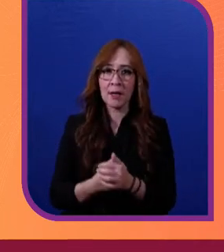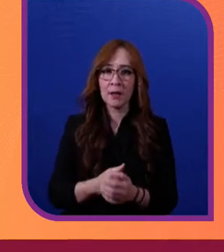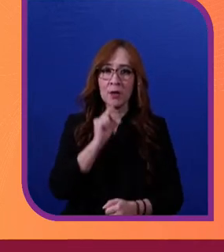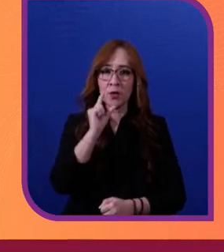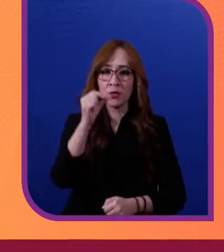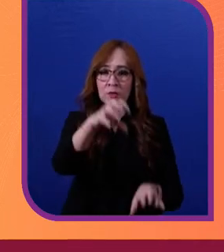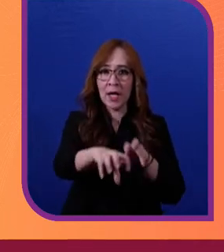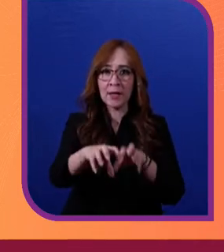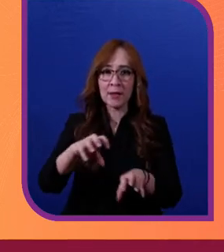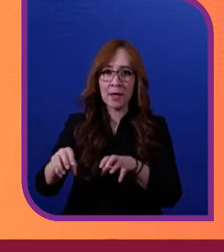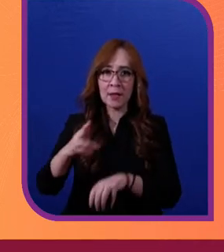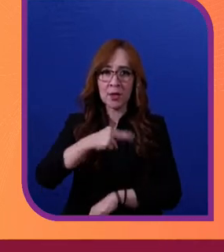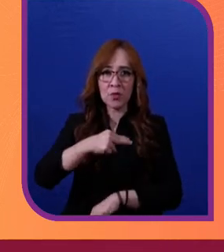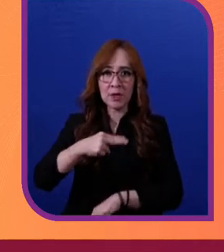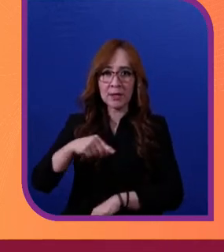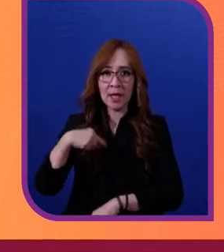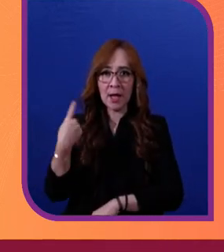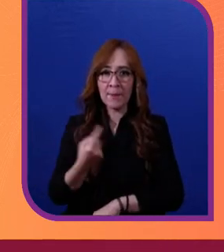innoprint